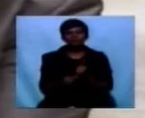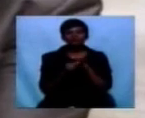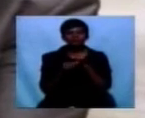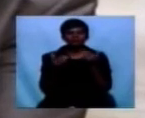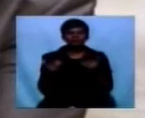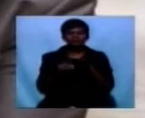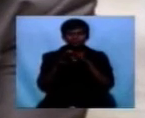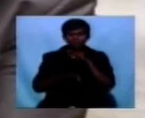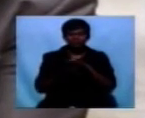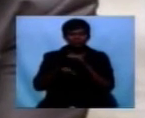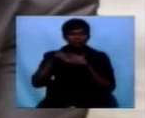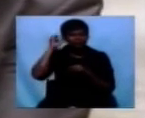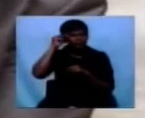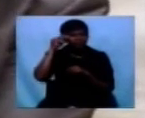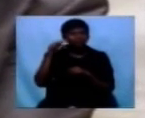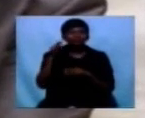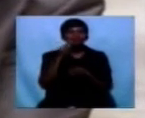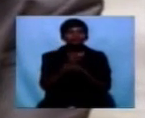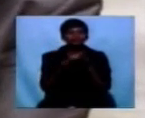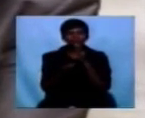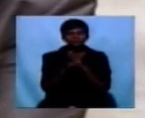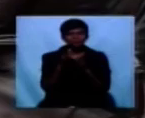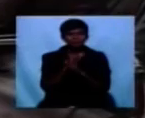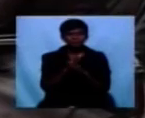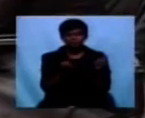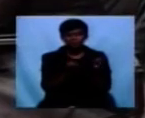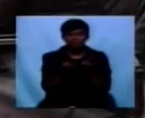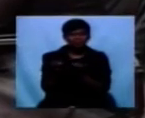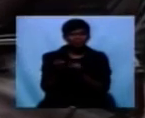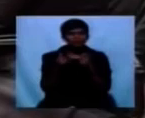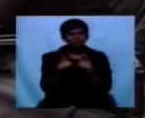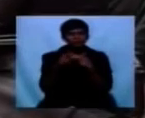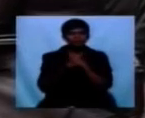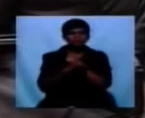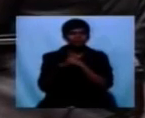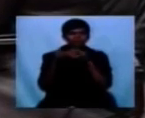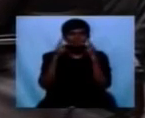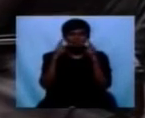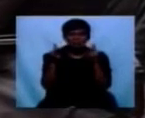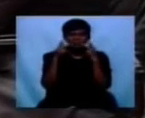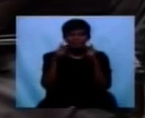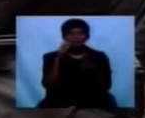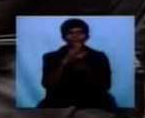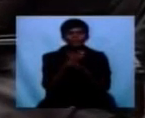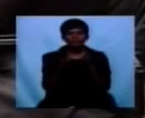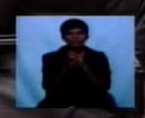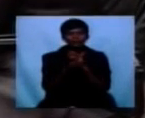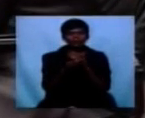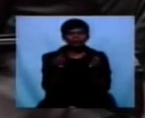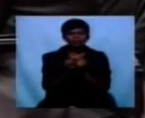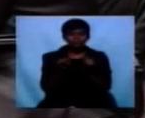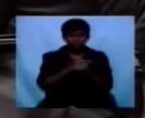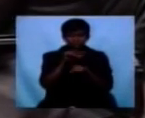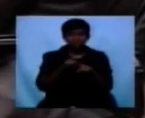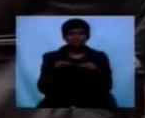Ministry of Infrastructure. We also took away the Department of Public Infrastructure and of course the National Council